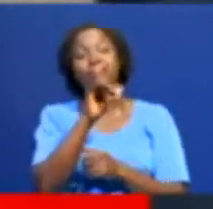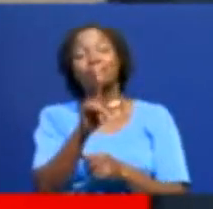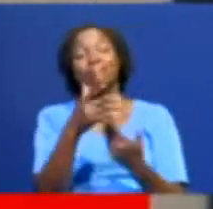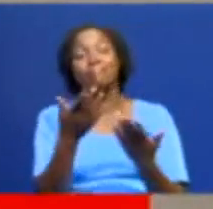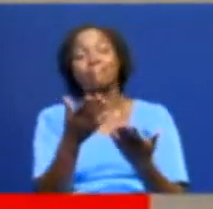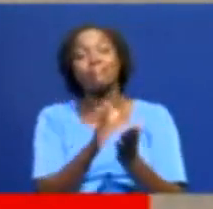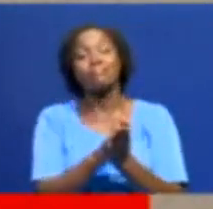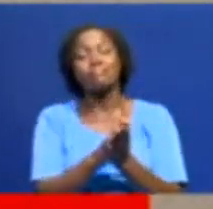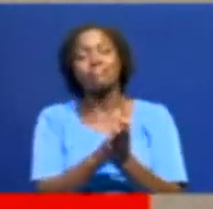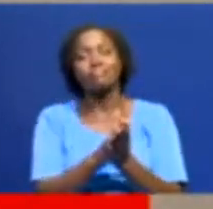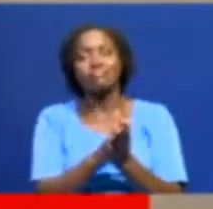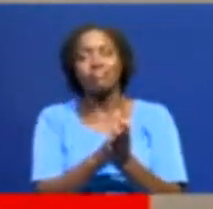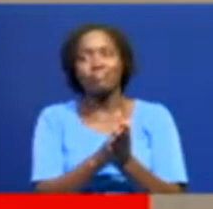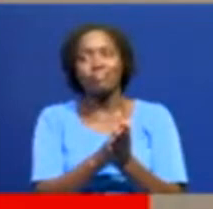to be